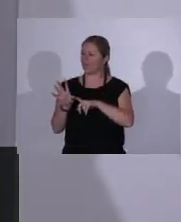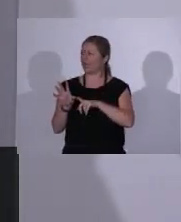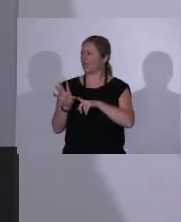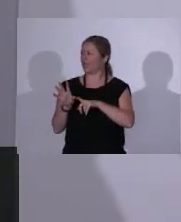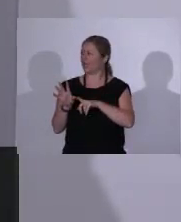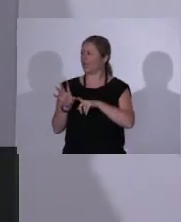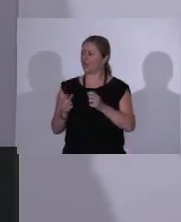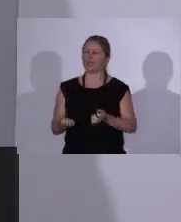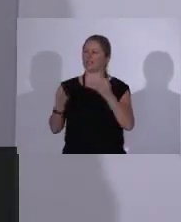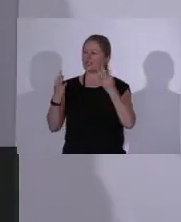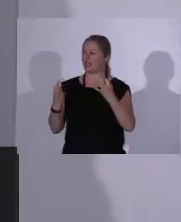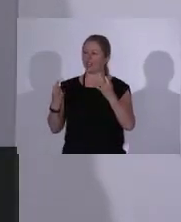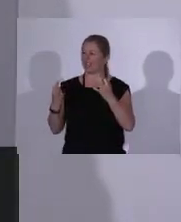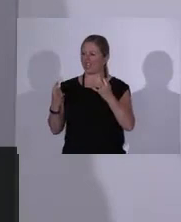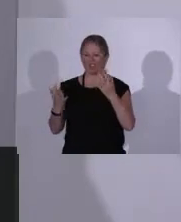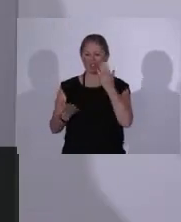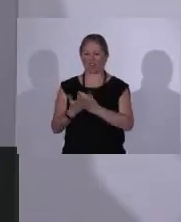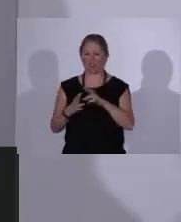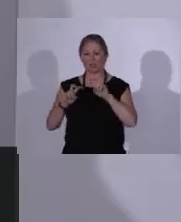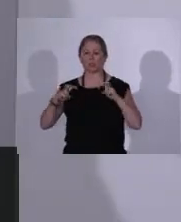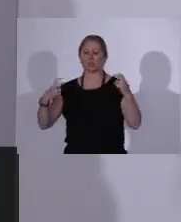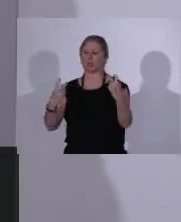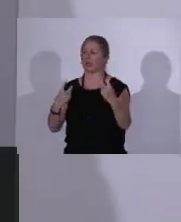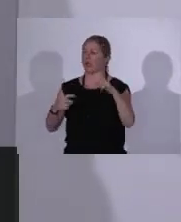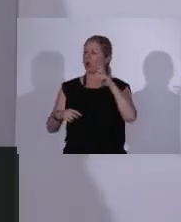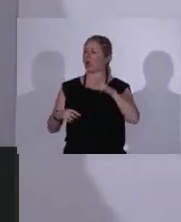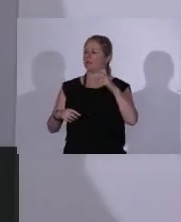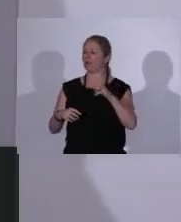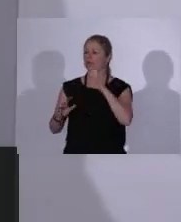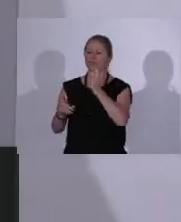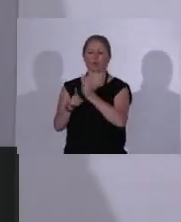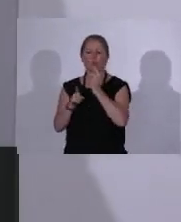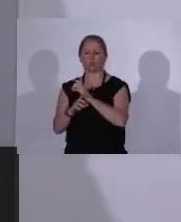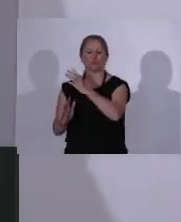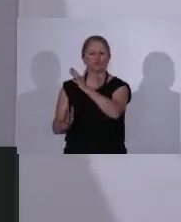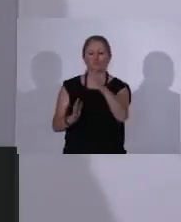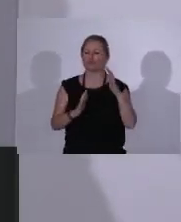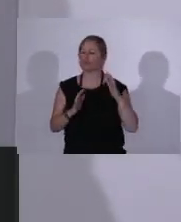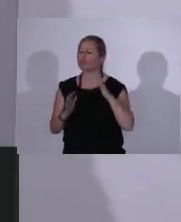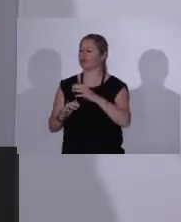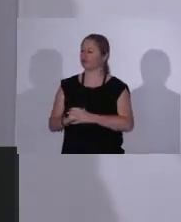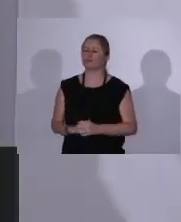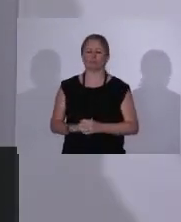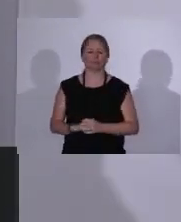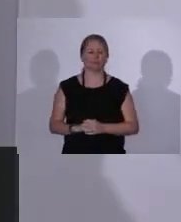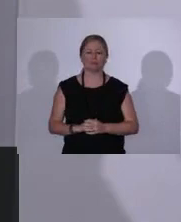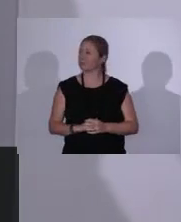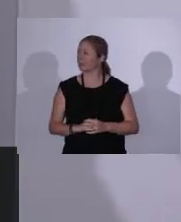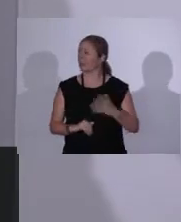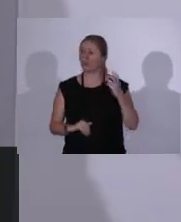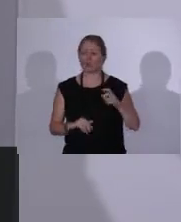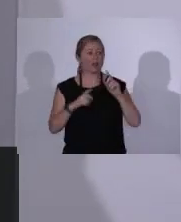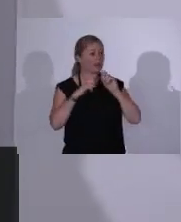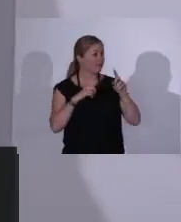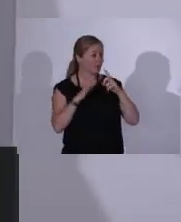roller derby. They just hang out and have a coffee and just chat and build that relationship first. So Did you have a comment, April? That's